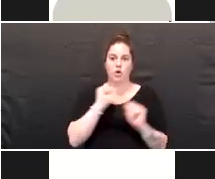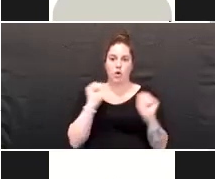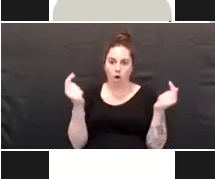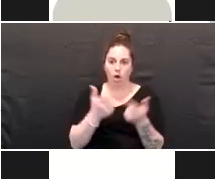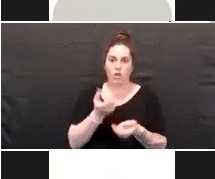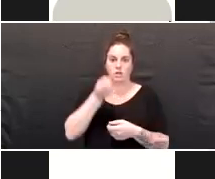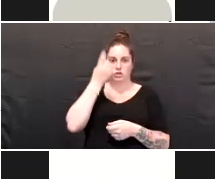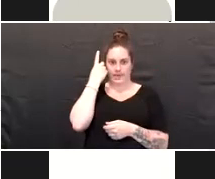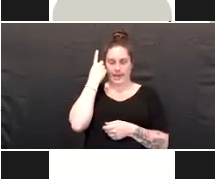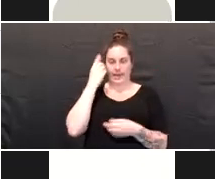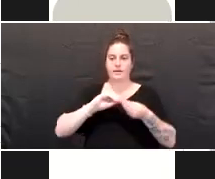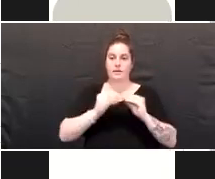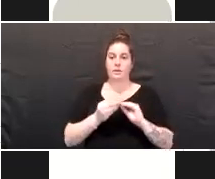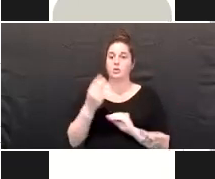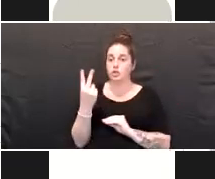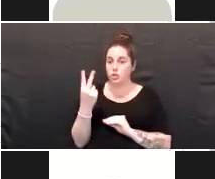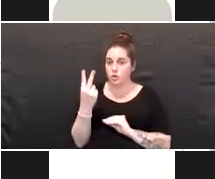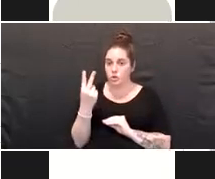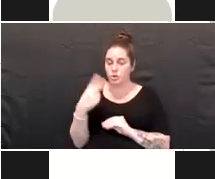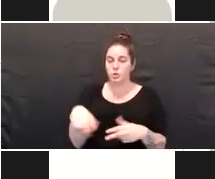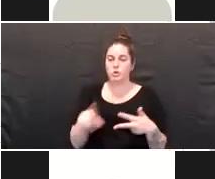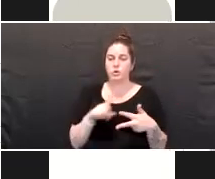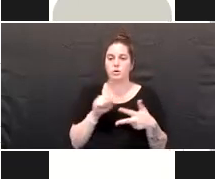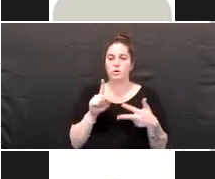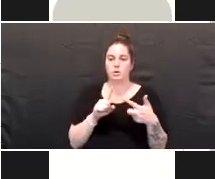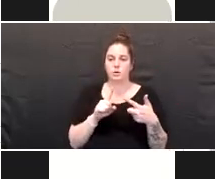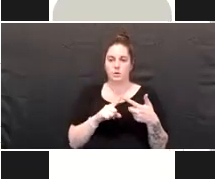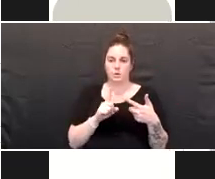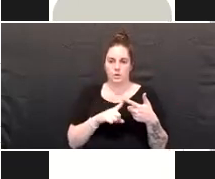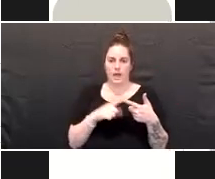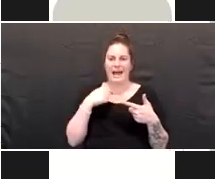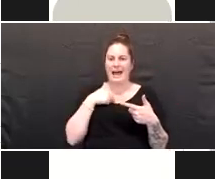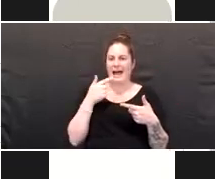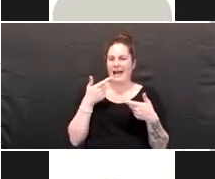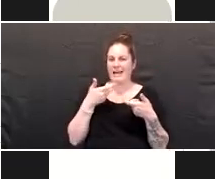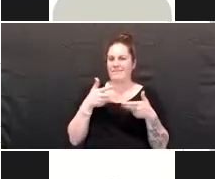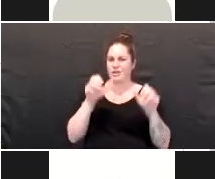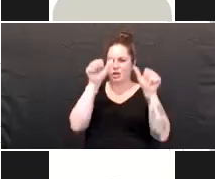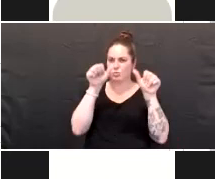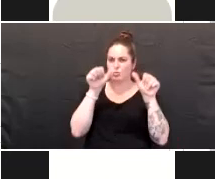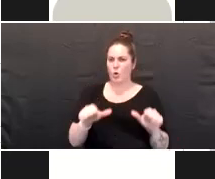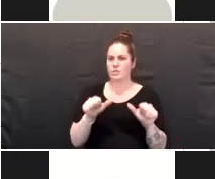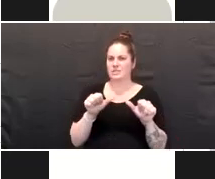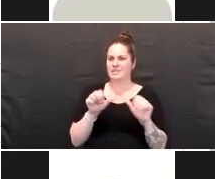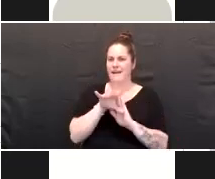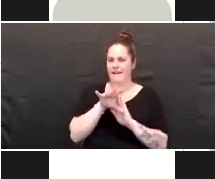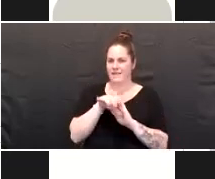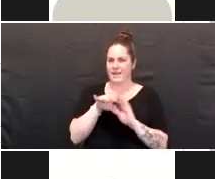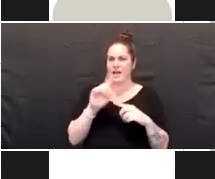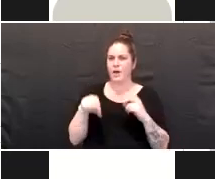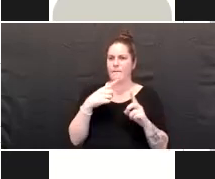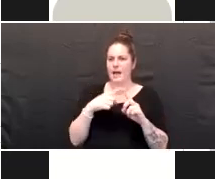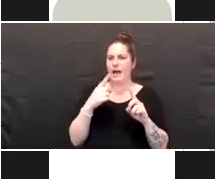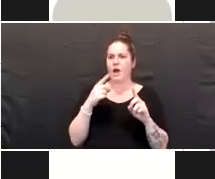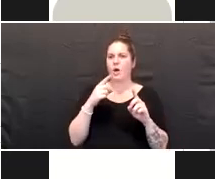Number two, I did put out a video that talks about the scoring and writing